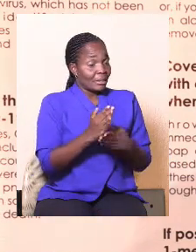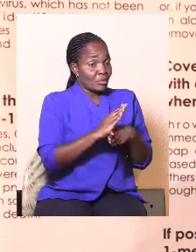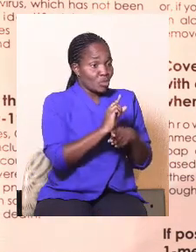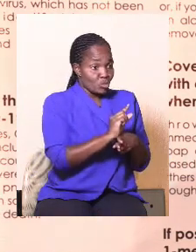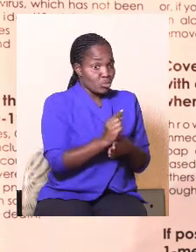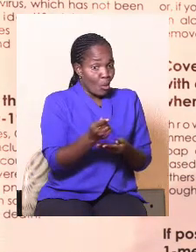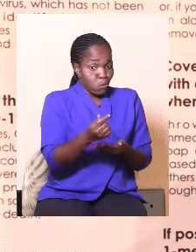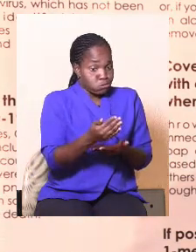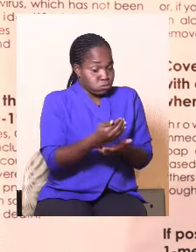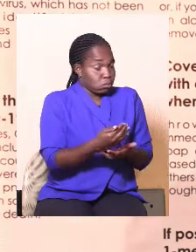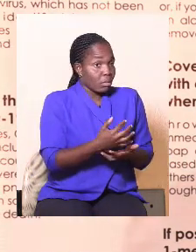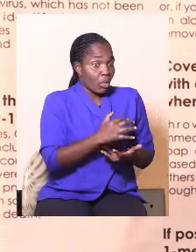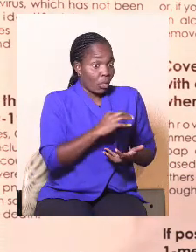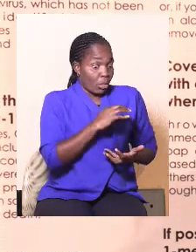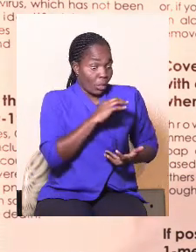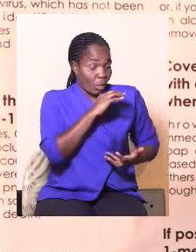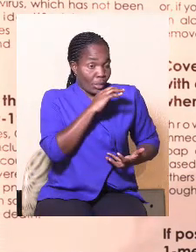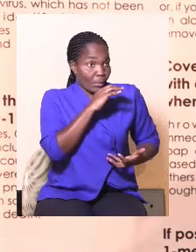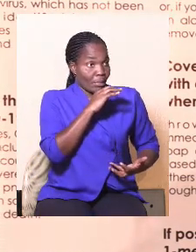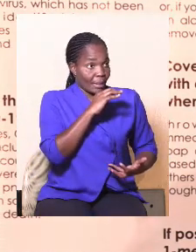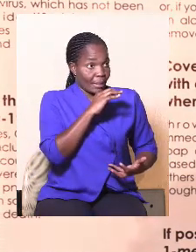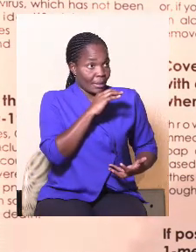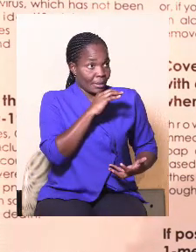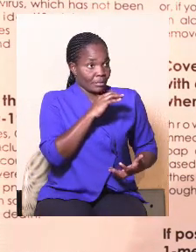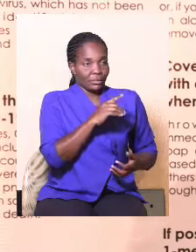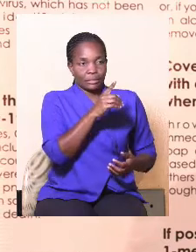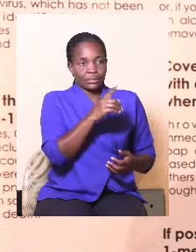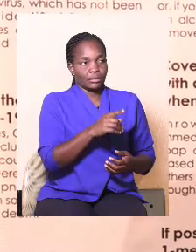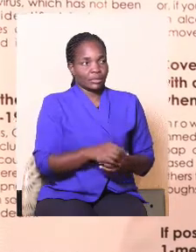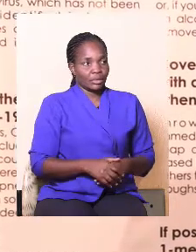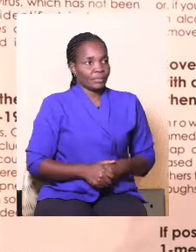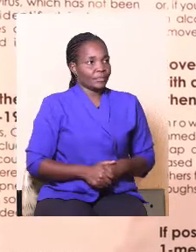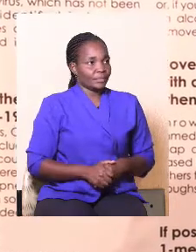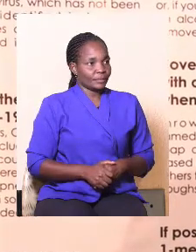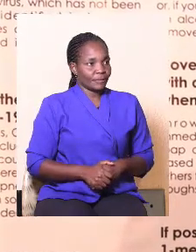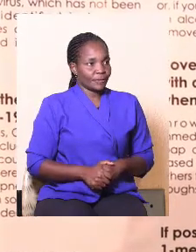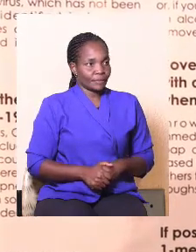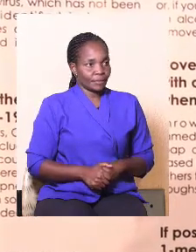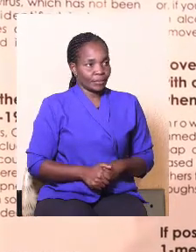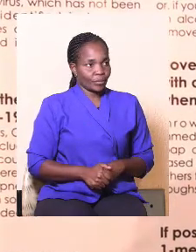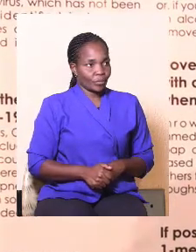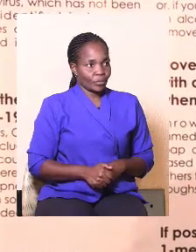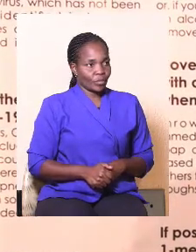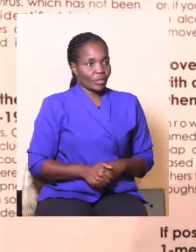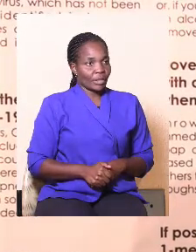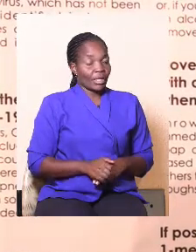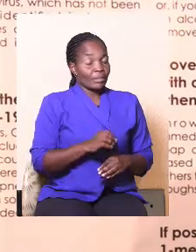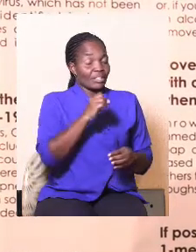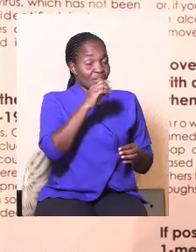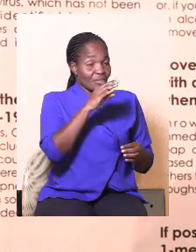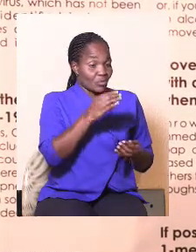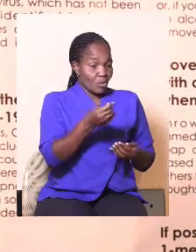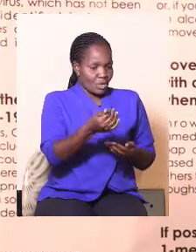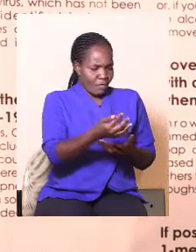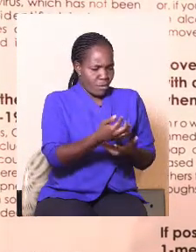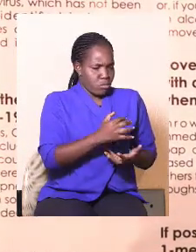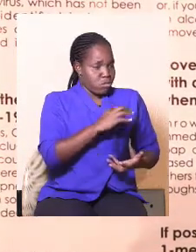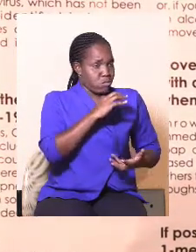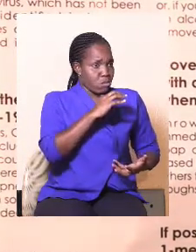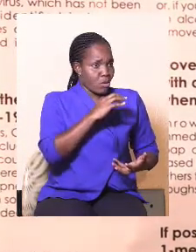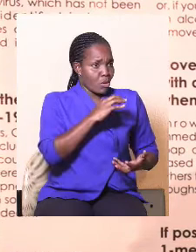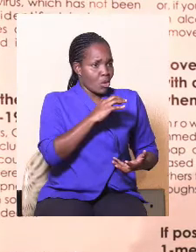doing. If you earn more than 50,000 a year, you have to pay tax, because tax